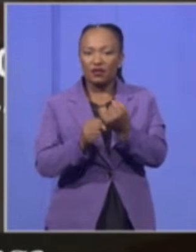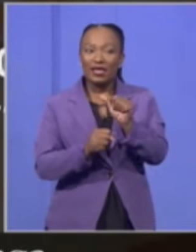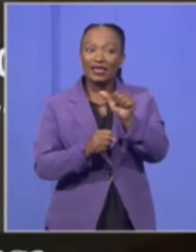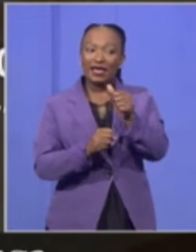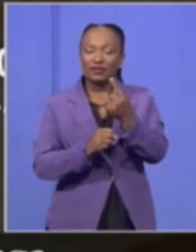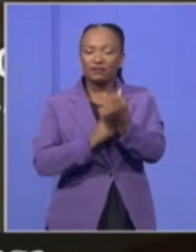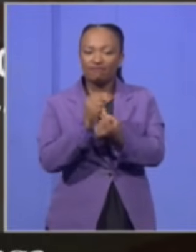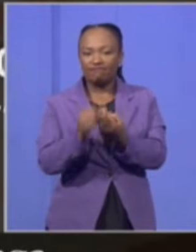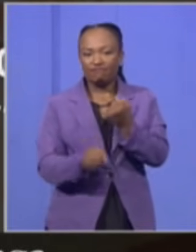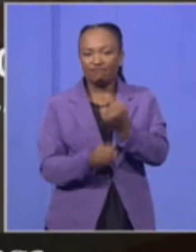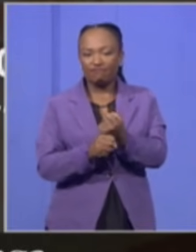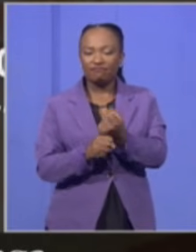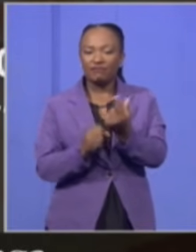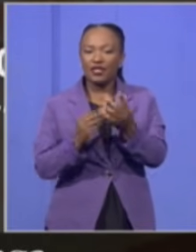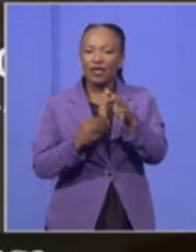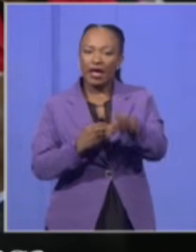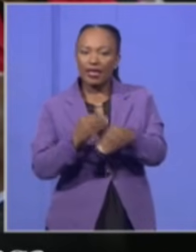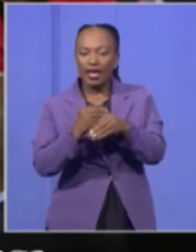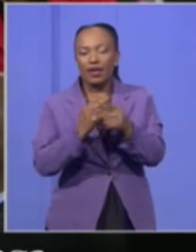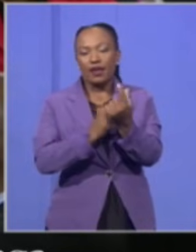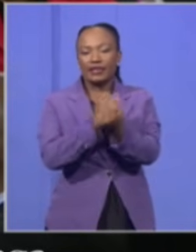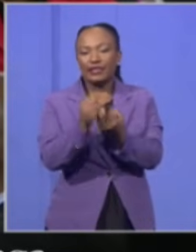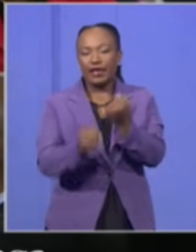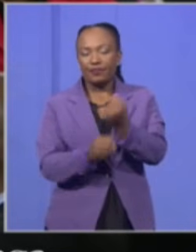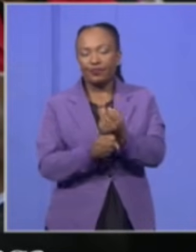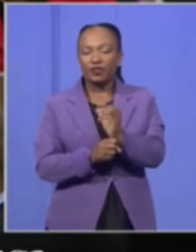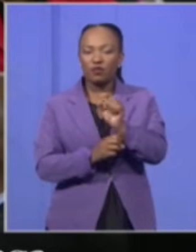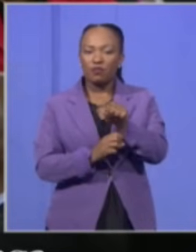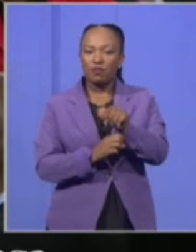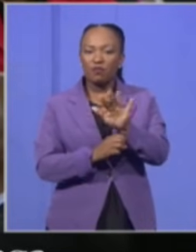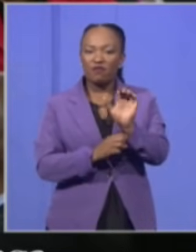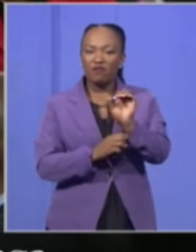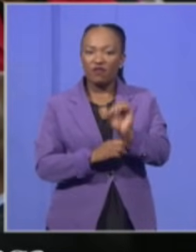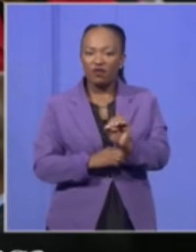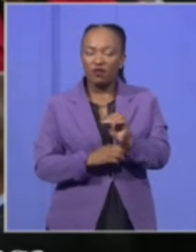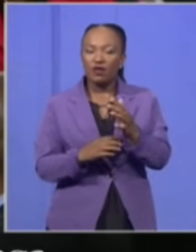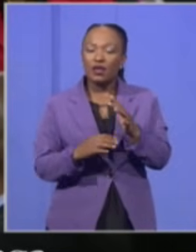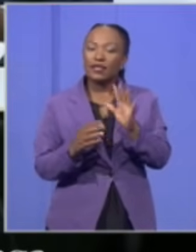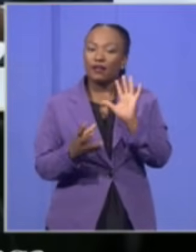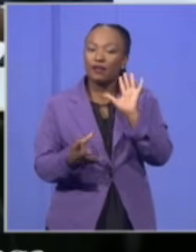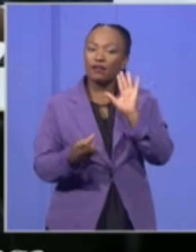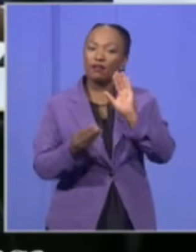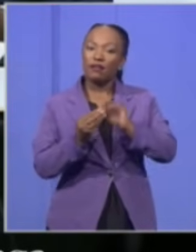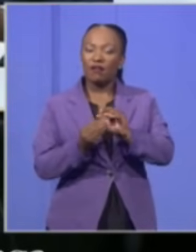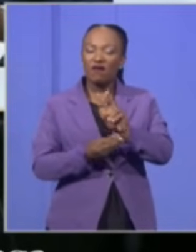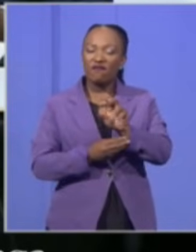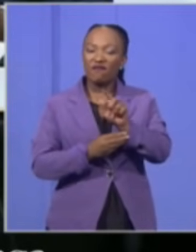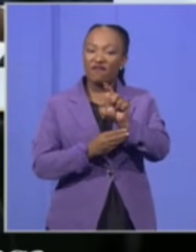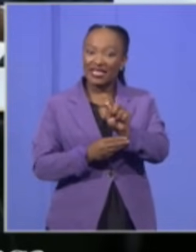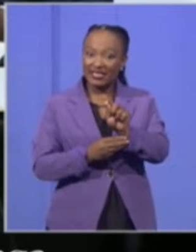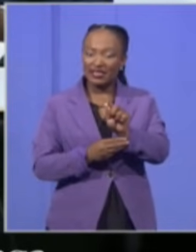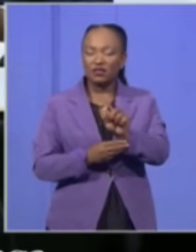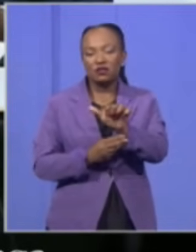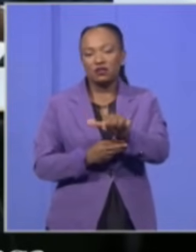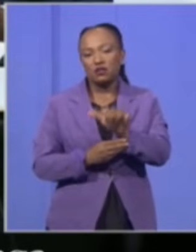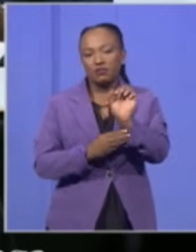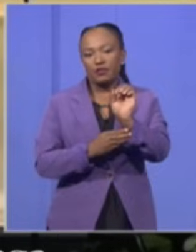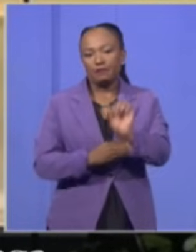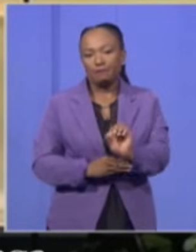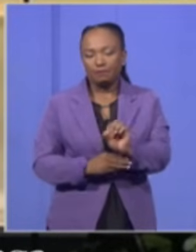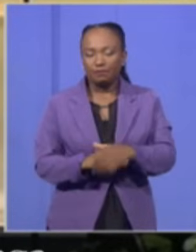sa peresente se tla tsebagatšwa išago go fitlhelela diperesente tše 16 tša motšhelo ngwageng wa